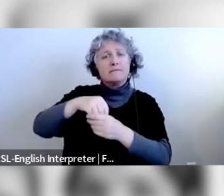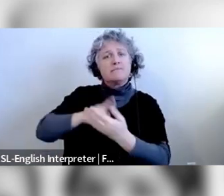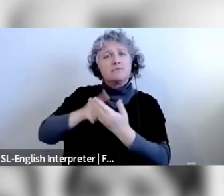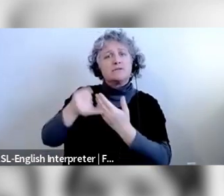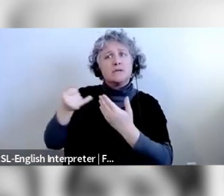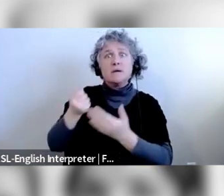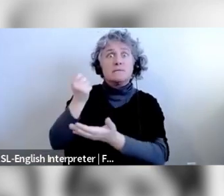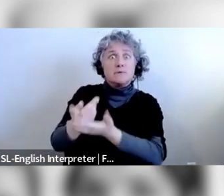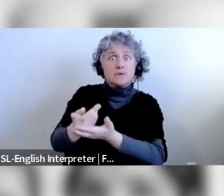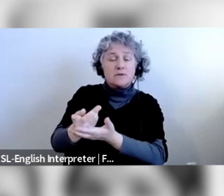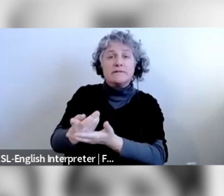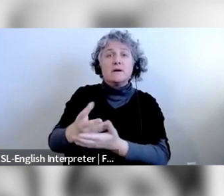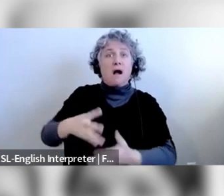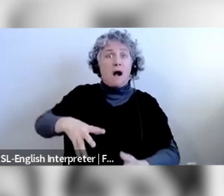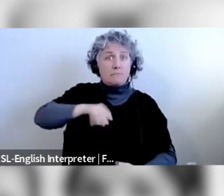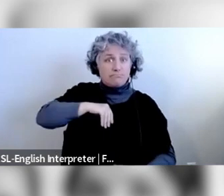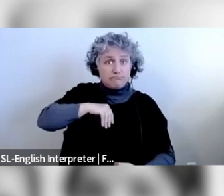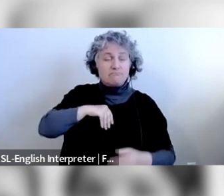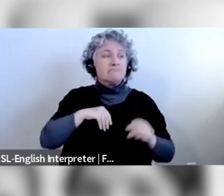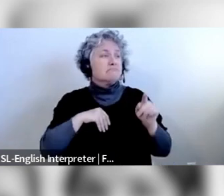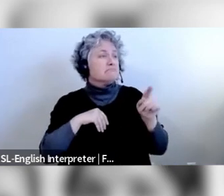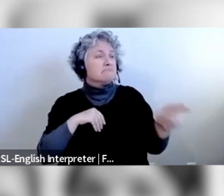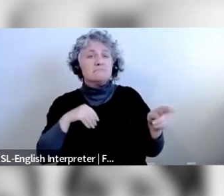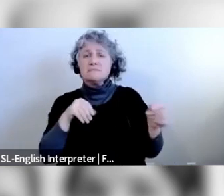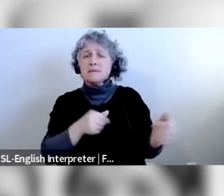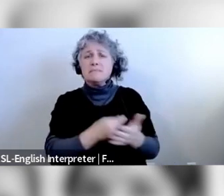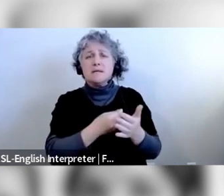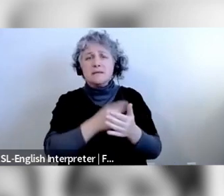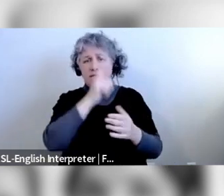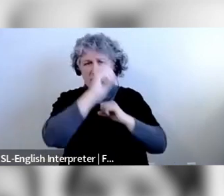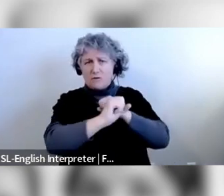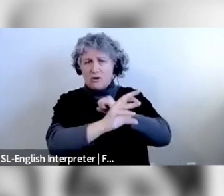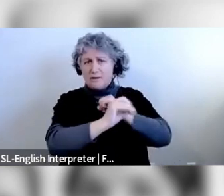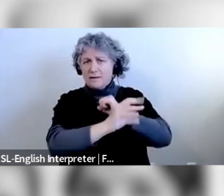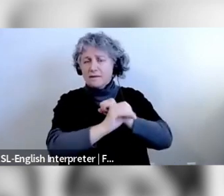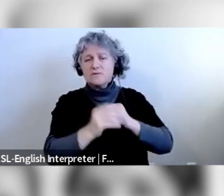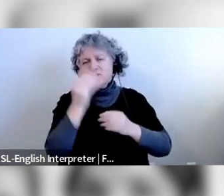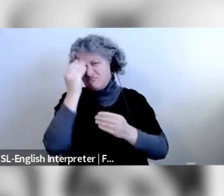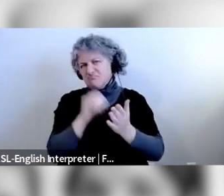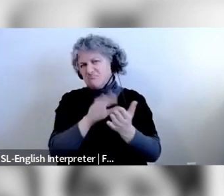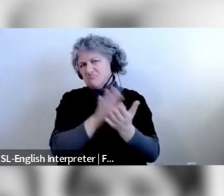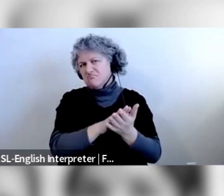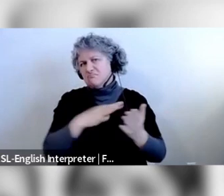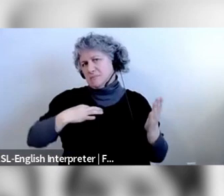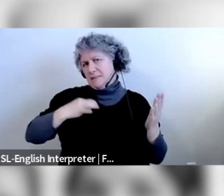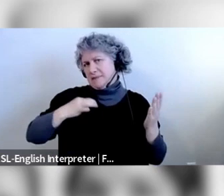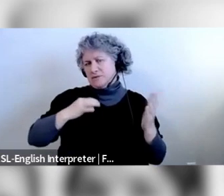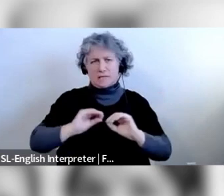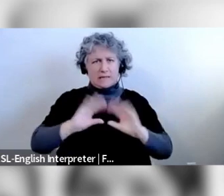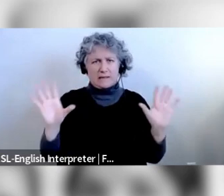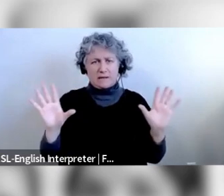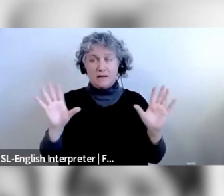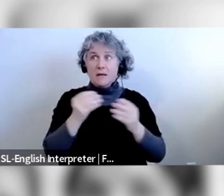accepted, then that could be something you could spend the money on for sure. Just communicate that on your application as well. But that if you, on